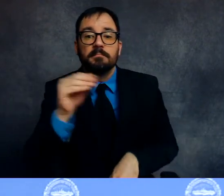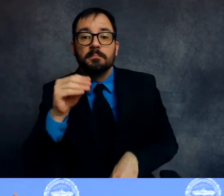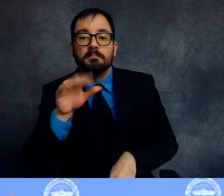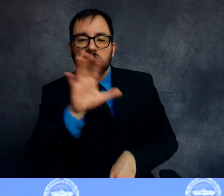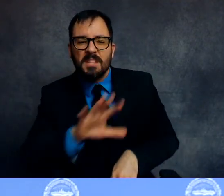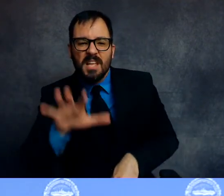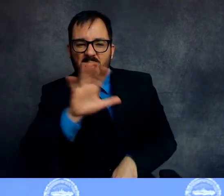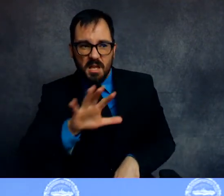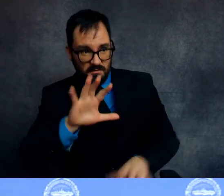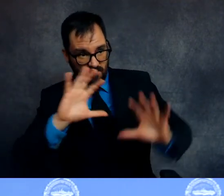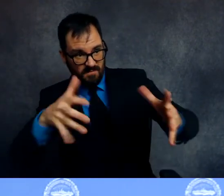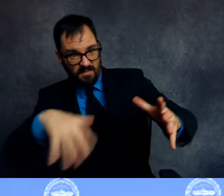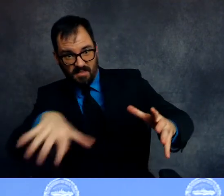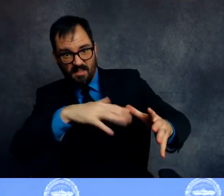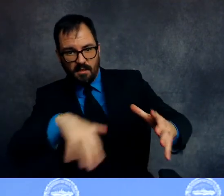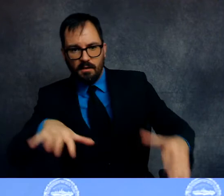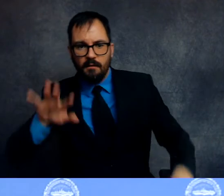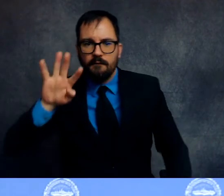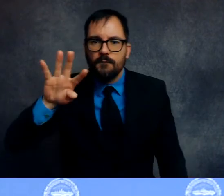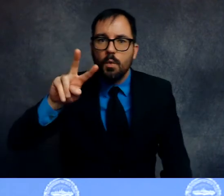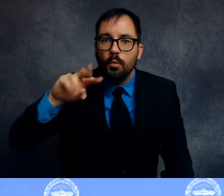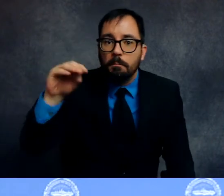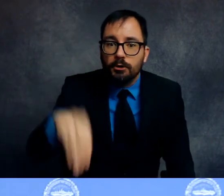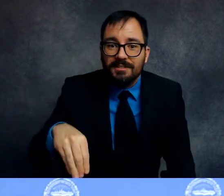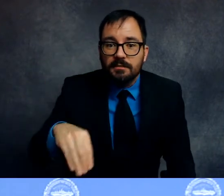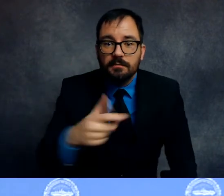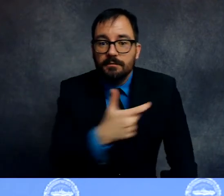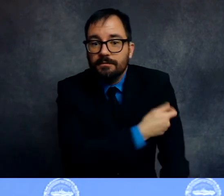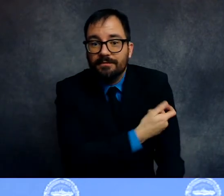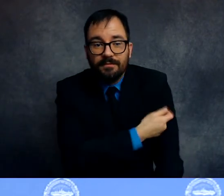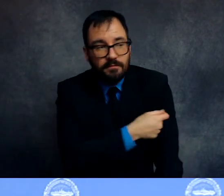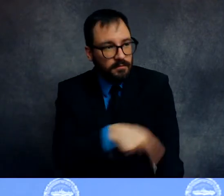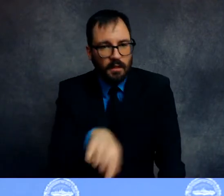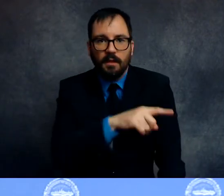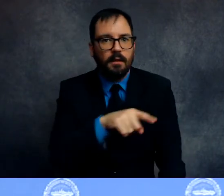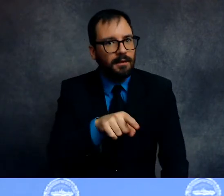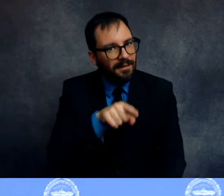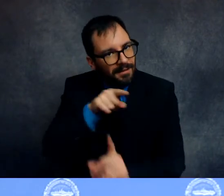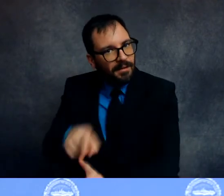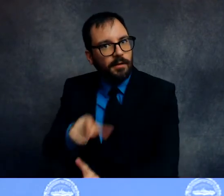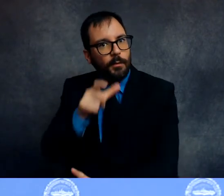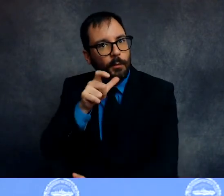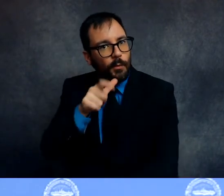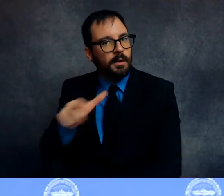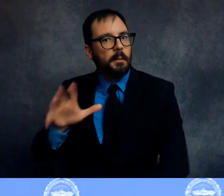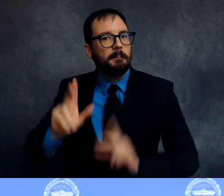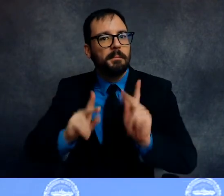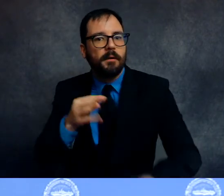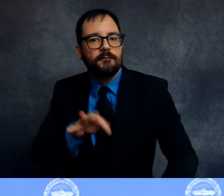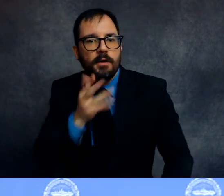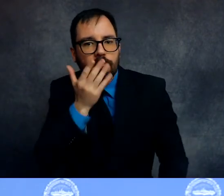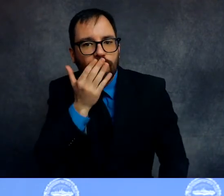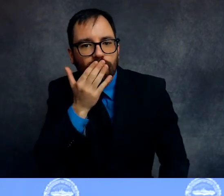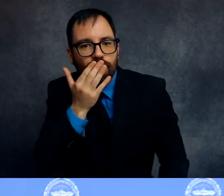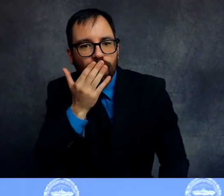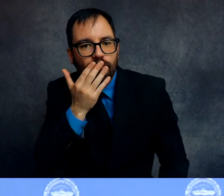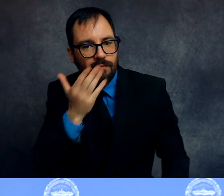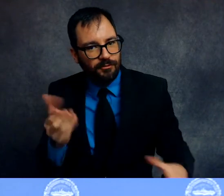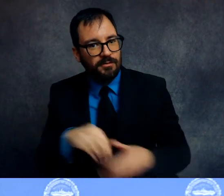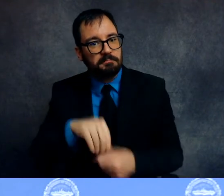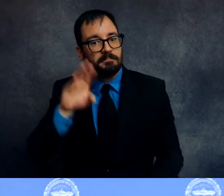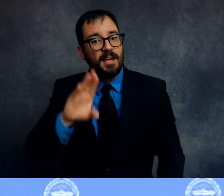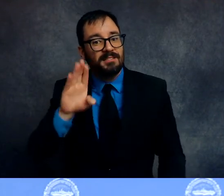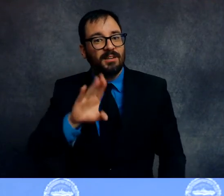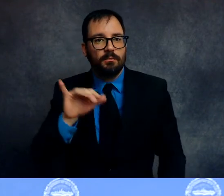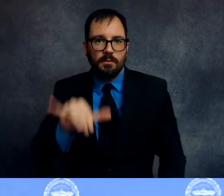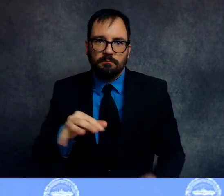That's over a week ago, so likely many more included in there. And of those folks, about 42% of shots have